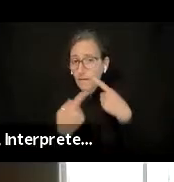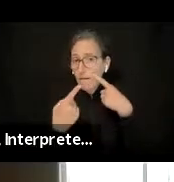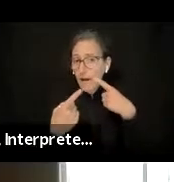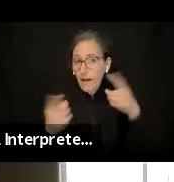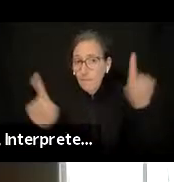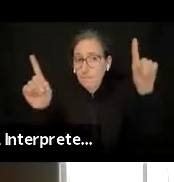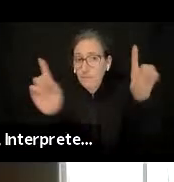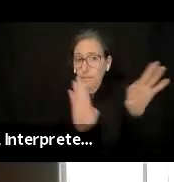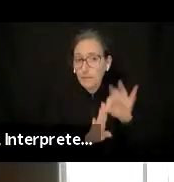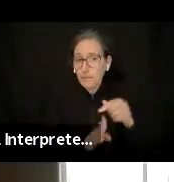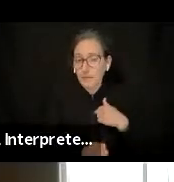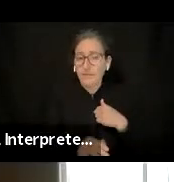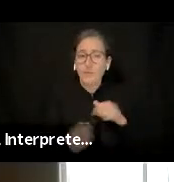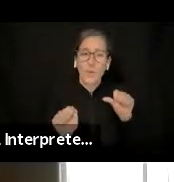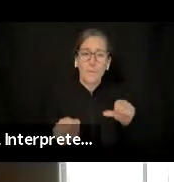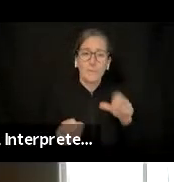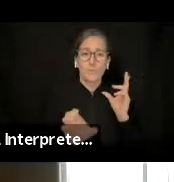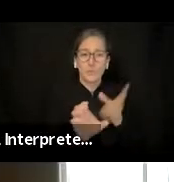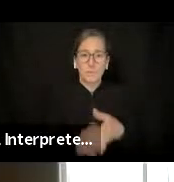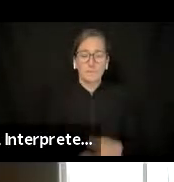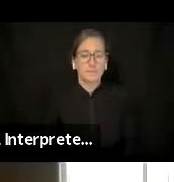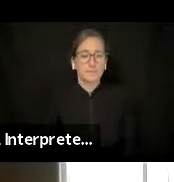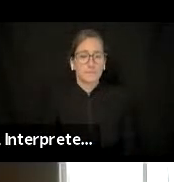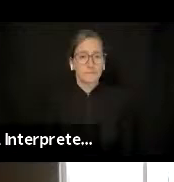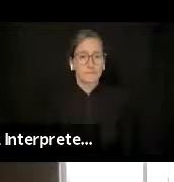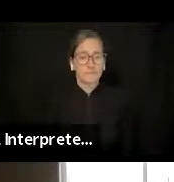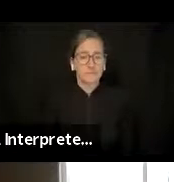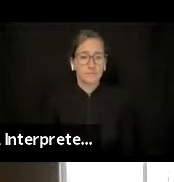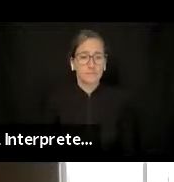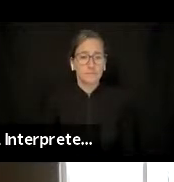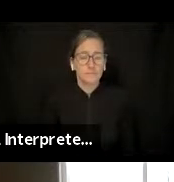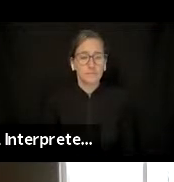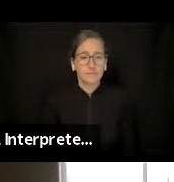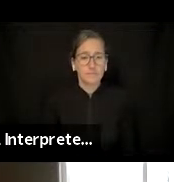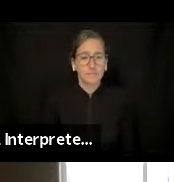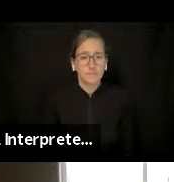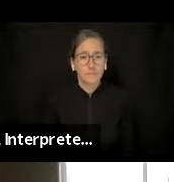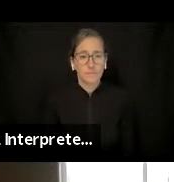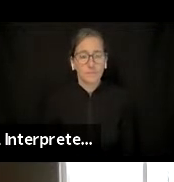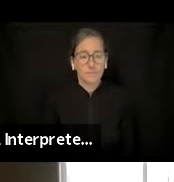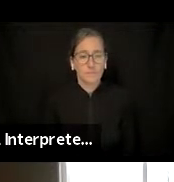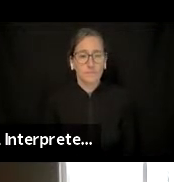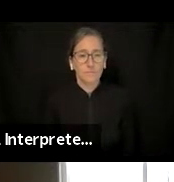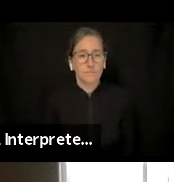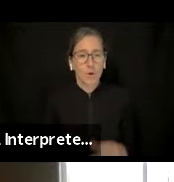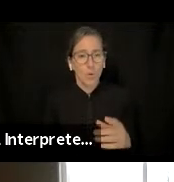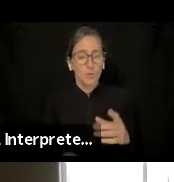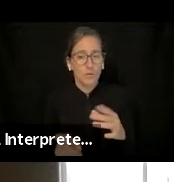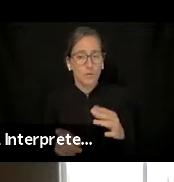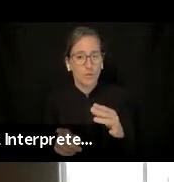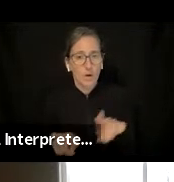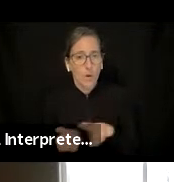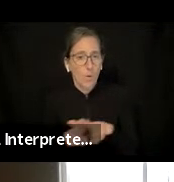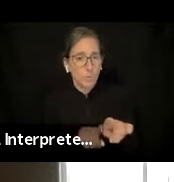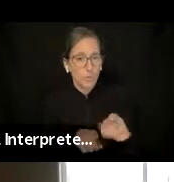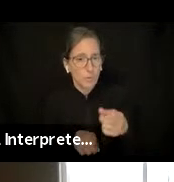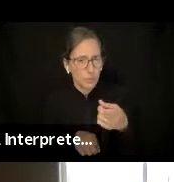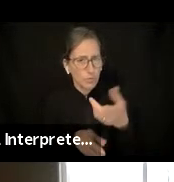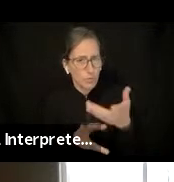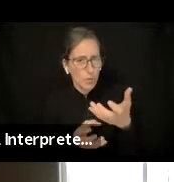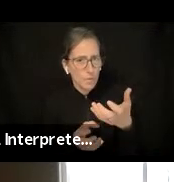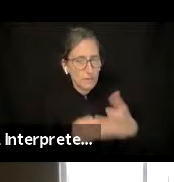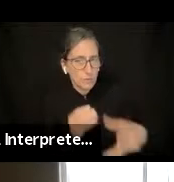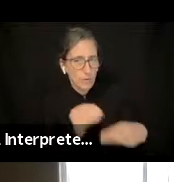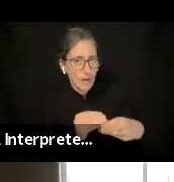this, you know, and I guess you also want me to put in he and